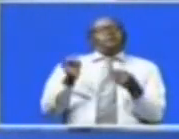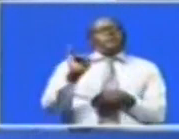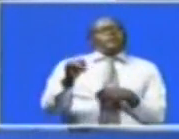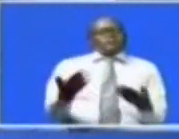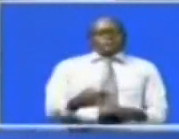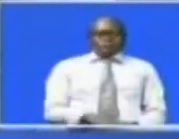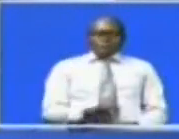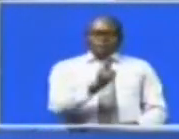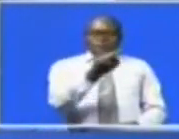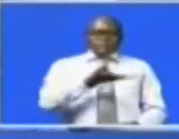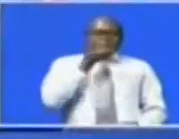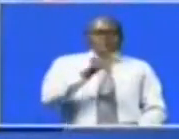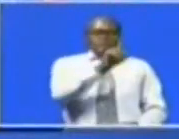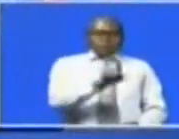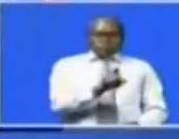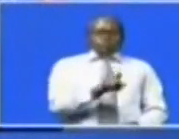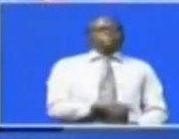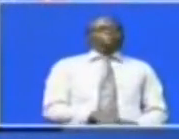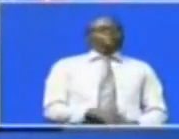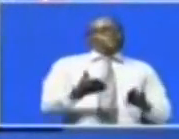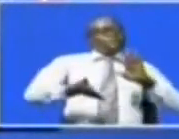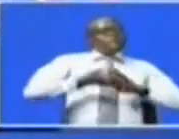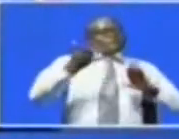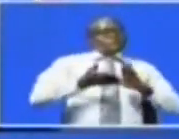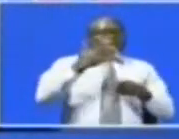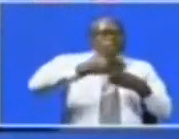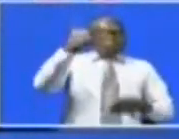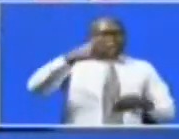Let me first answer your question on the ball, quickly, on the wall.